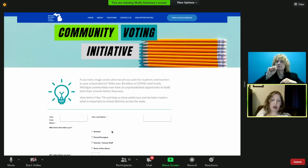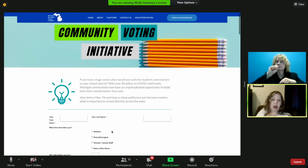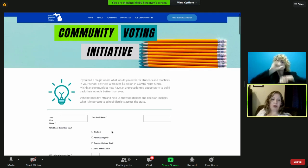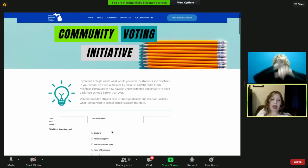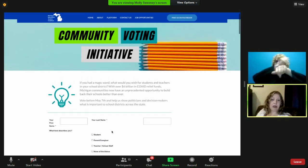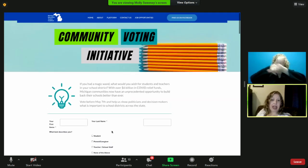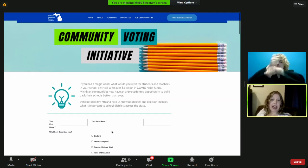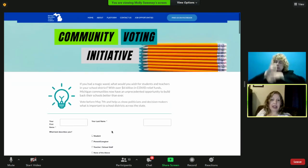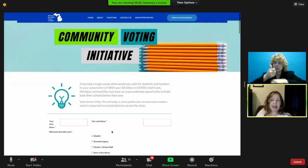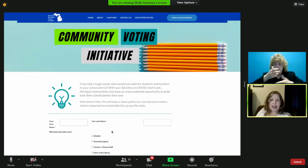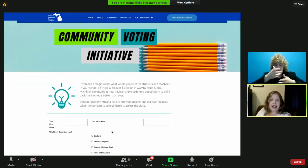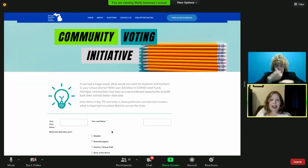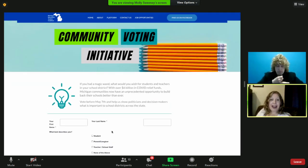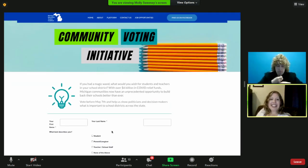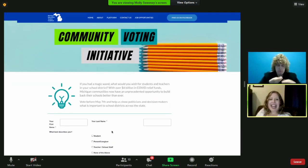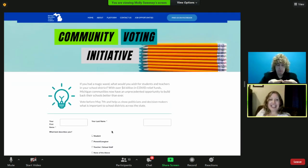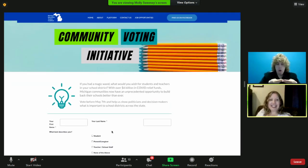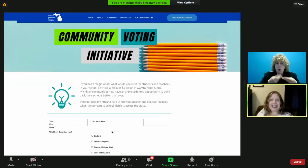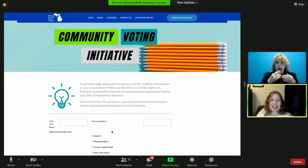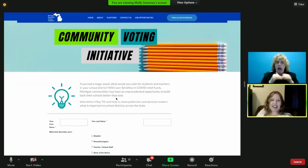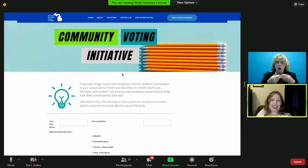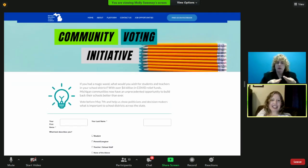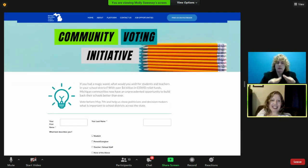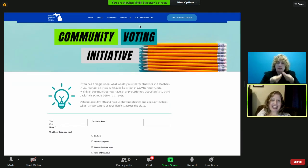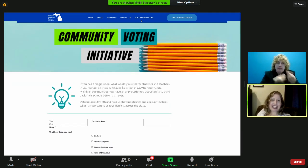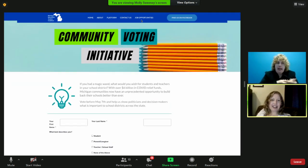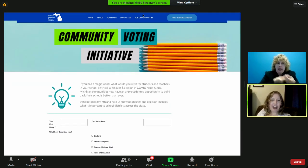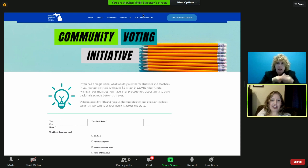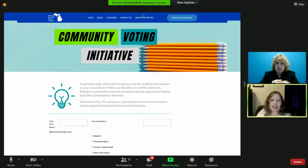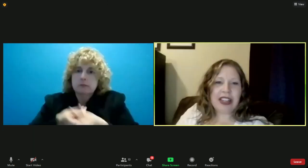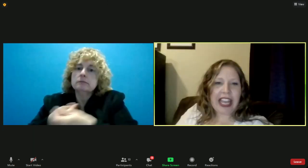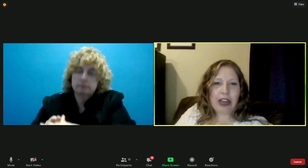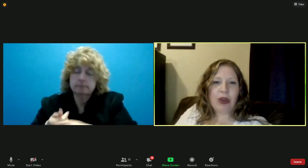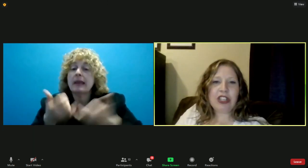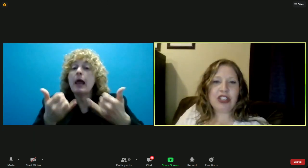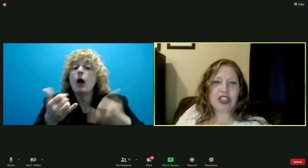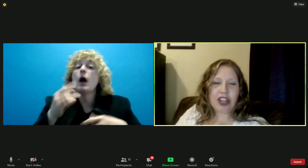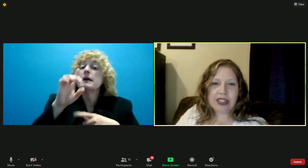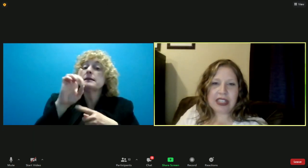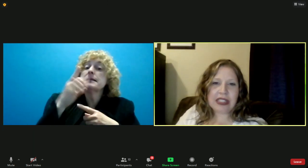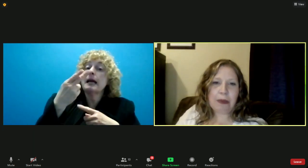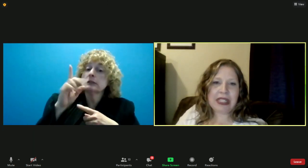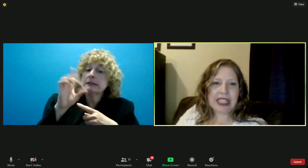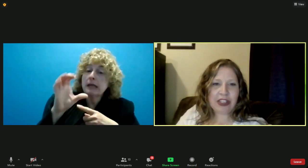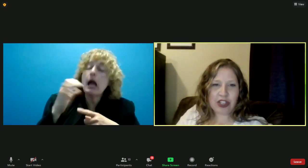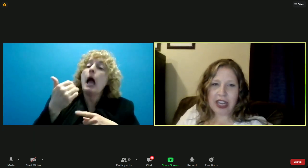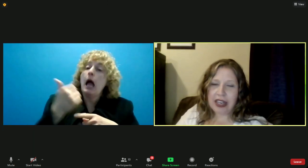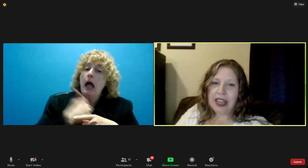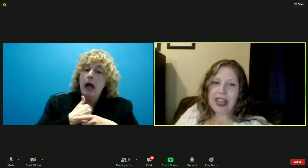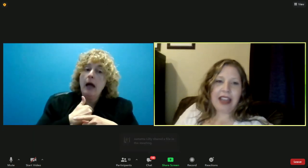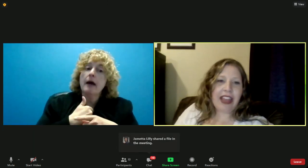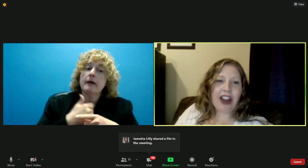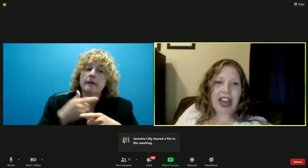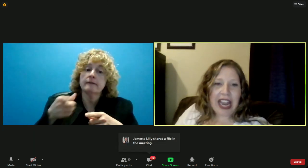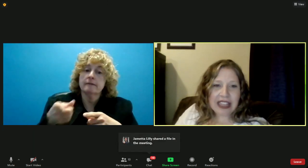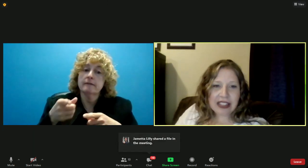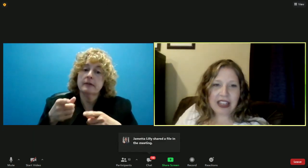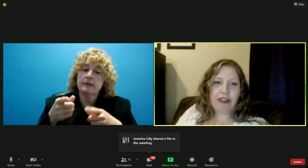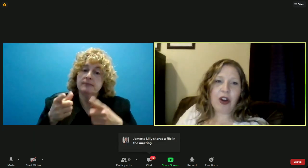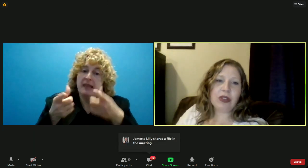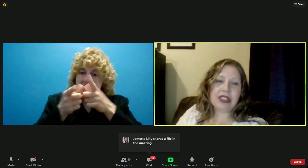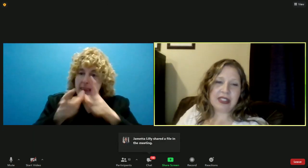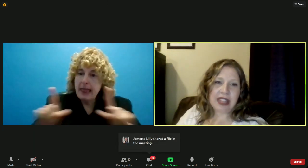your voice be heard around that. Next, DHDC has launched a language justice petition, and